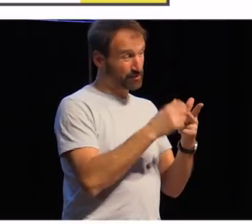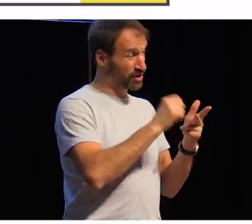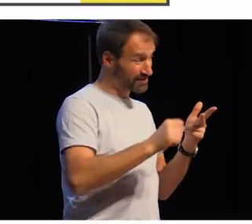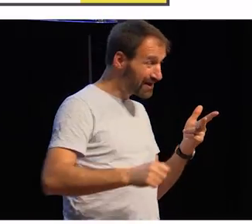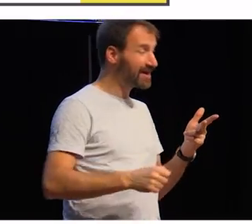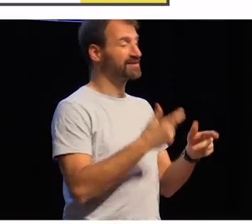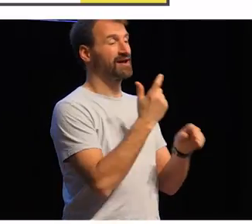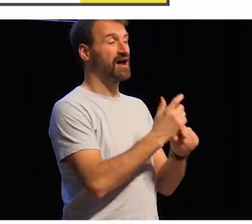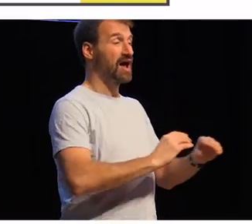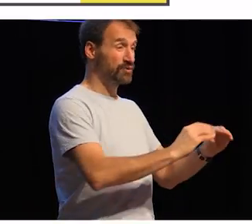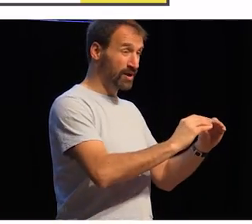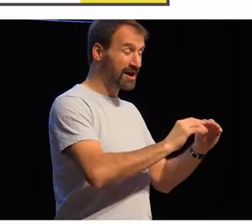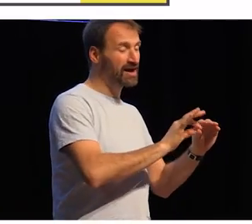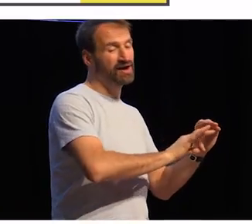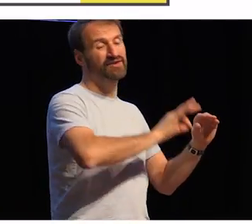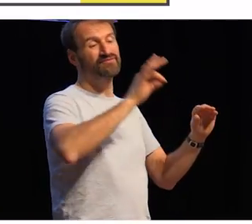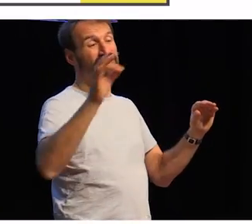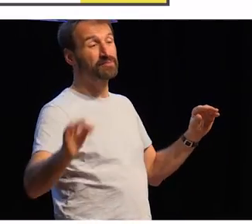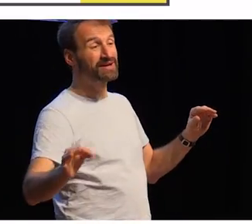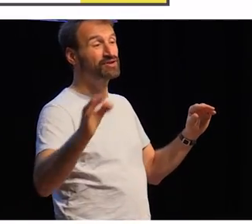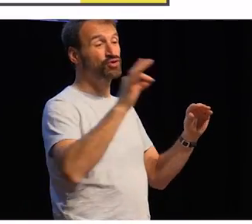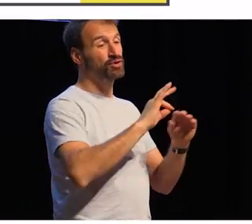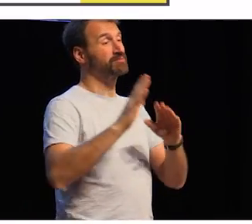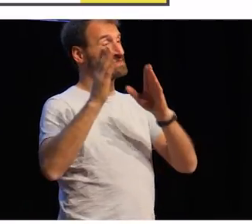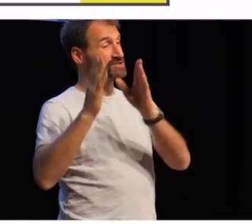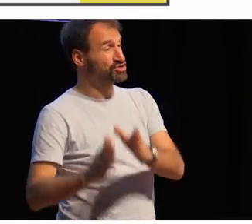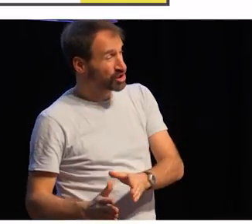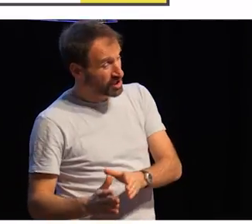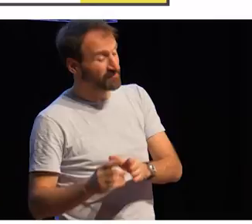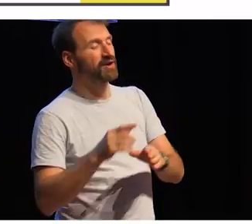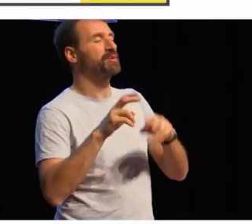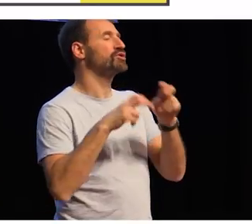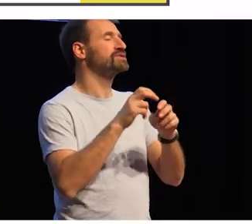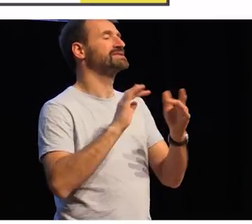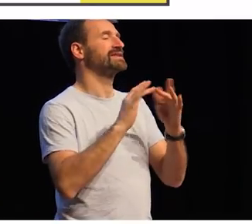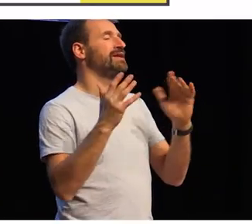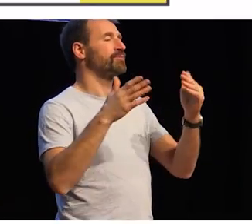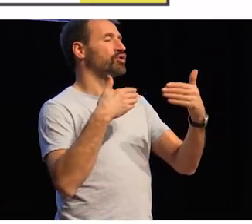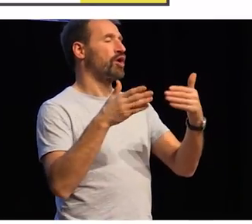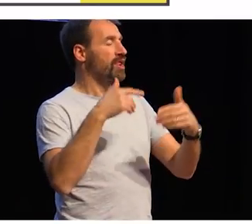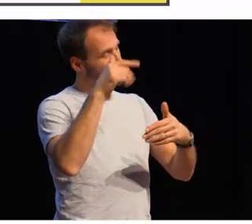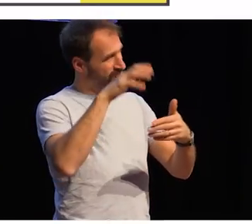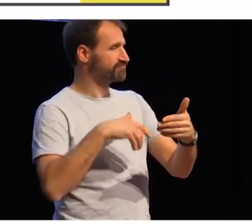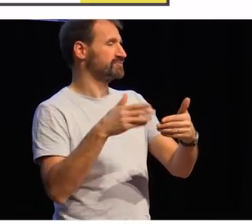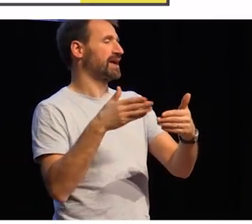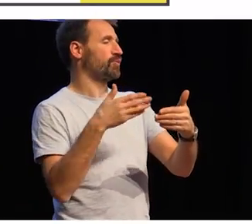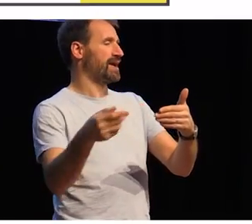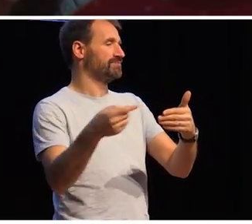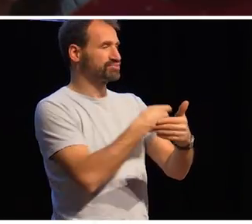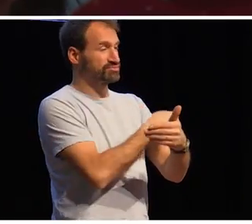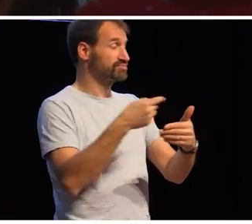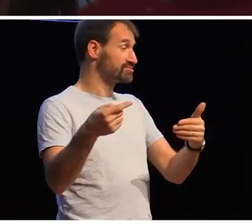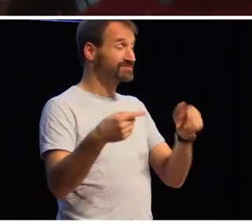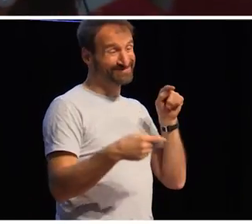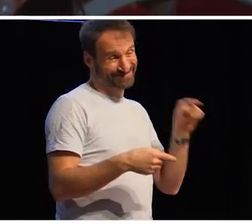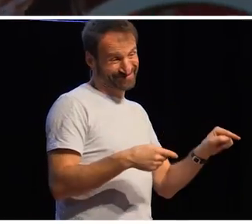long range, using the internet protocol to talk to a JavaScript server through a gateway. Then tell yourself,